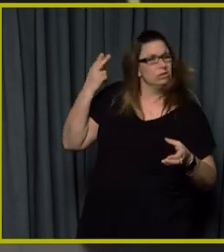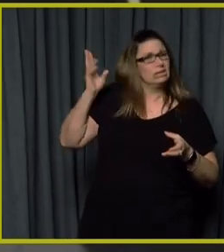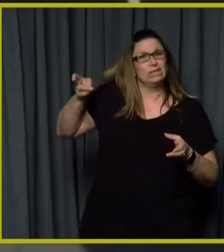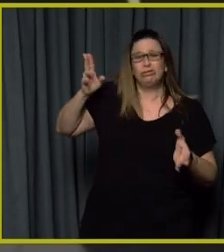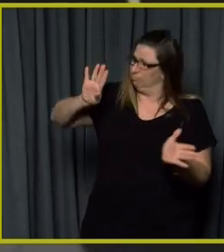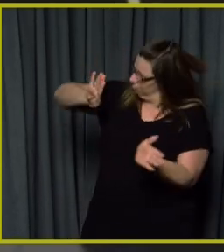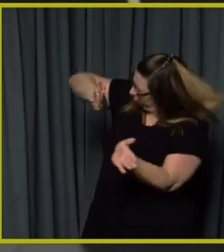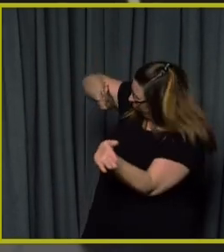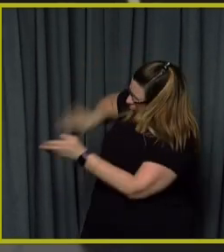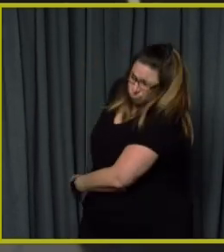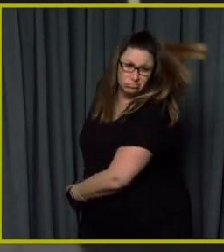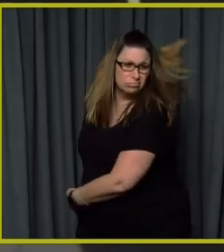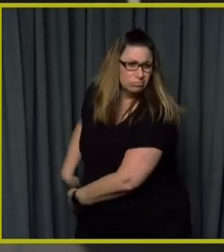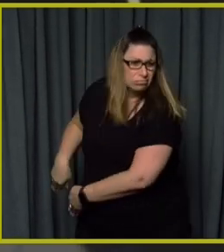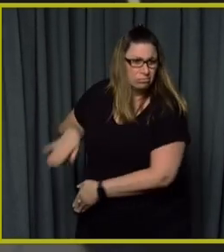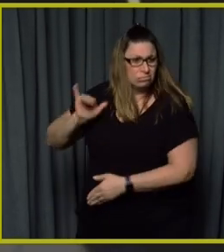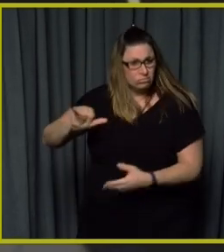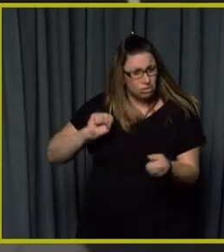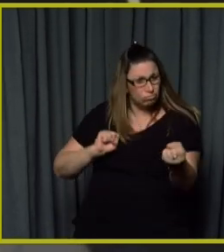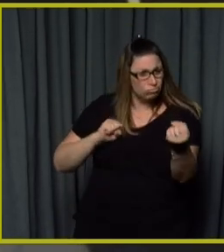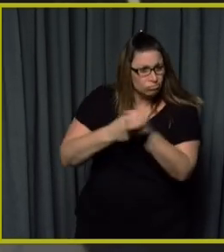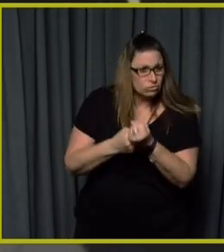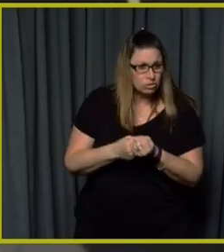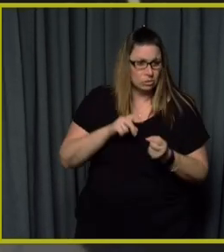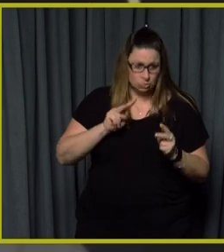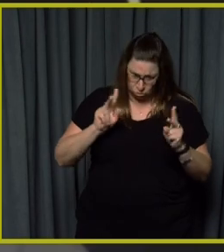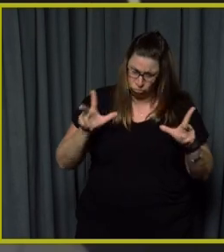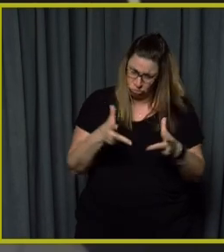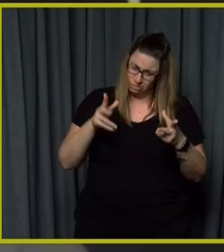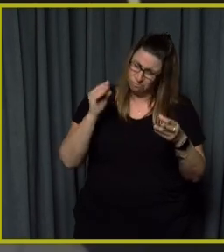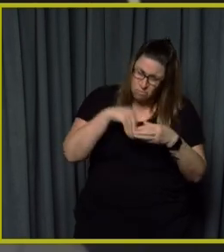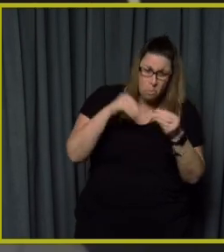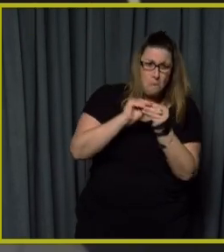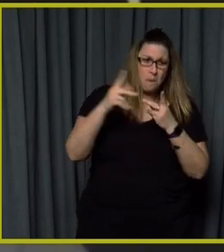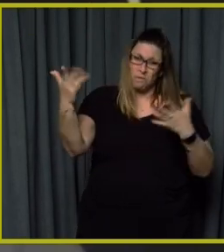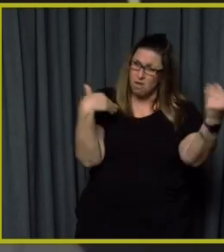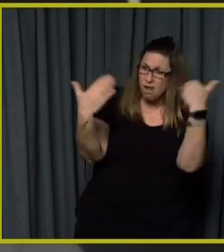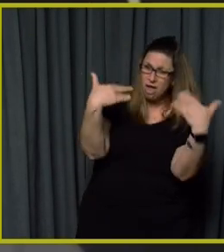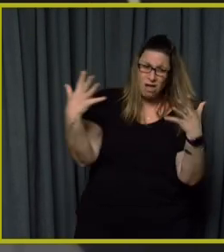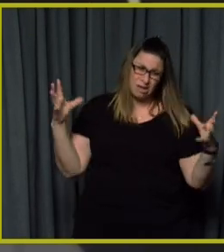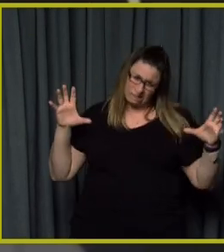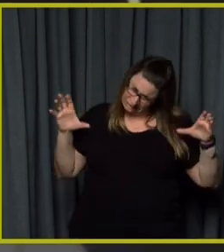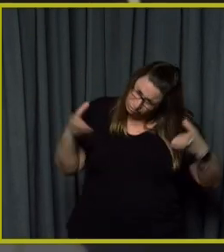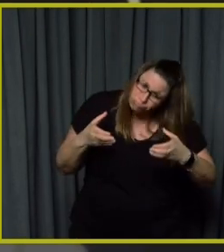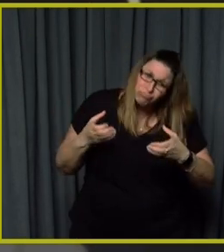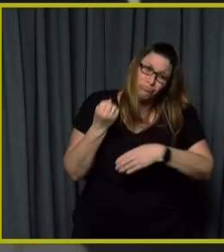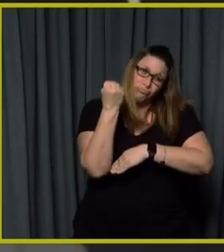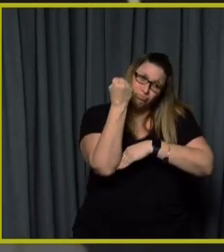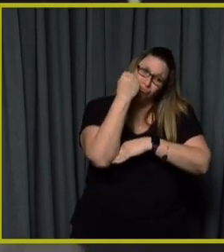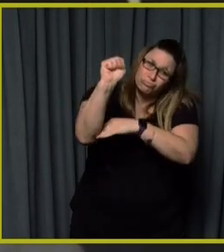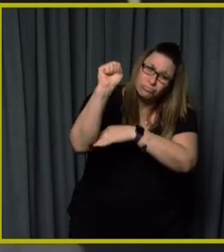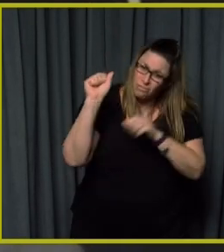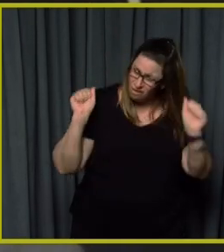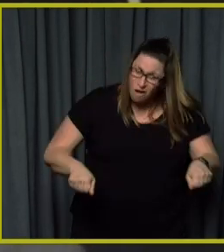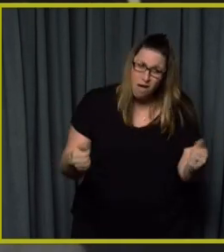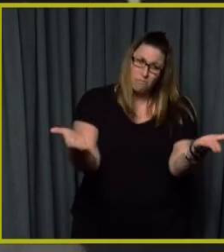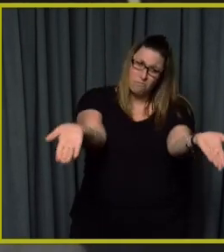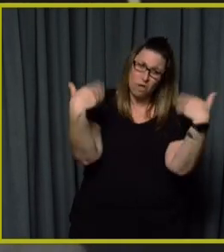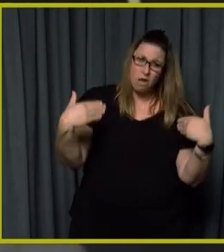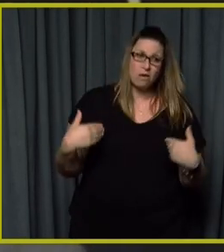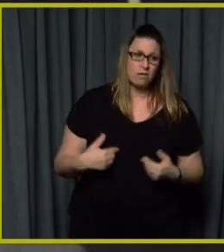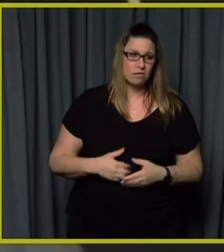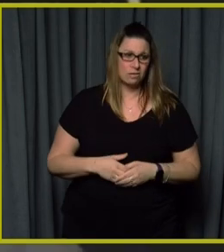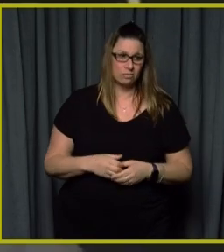to shoulder, empowering each other, us loving to get in good trouble, and us being that new